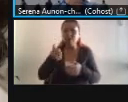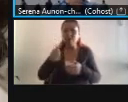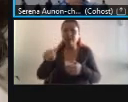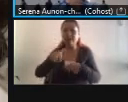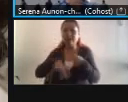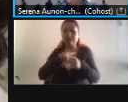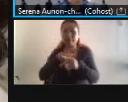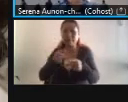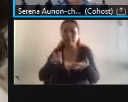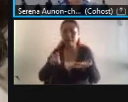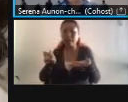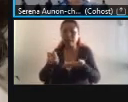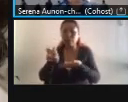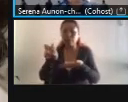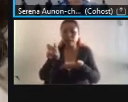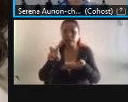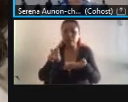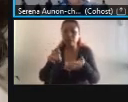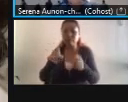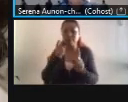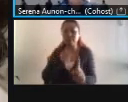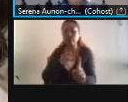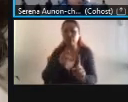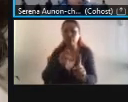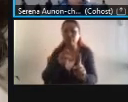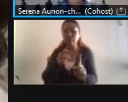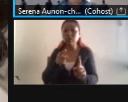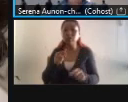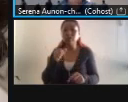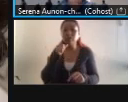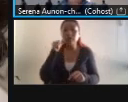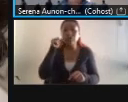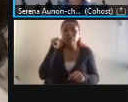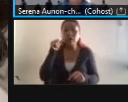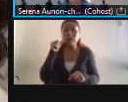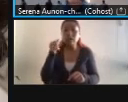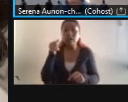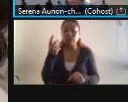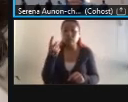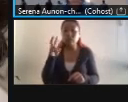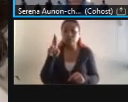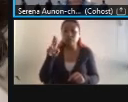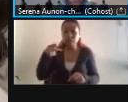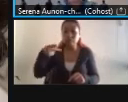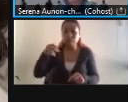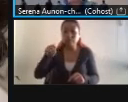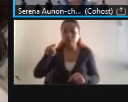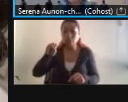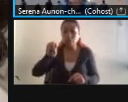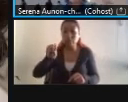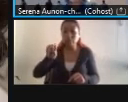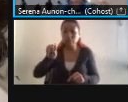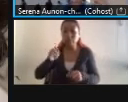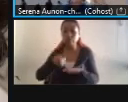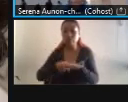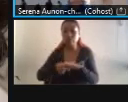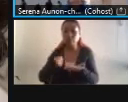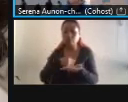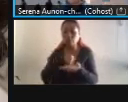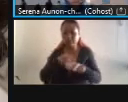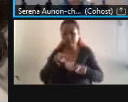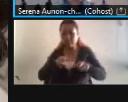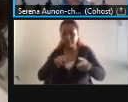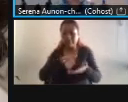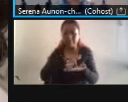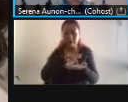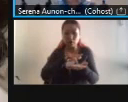mission. And Dr. J.D. Polk yesterday mentioned that, we look at medical conditions not as an immediate